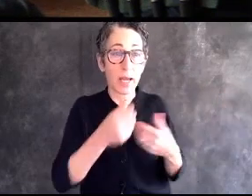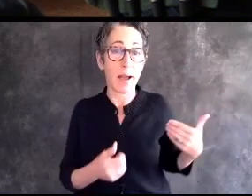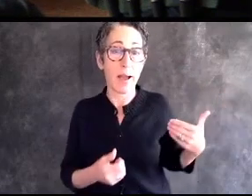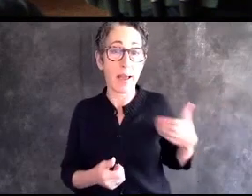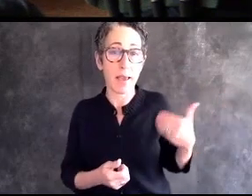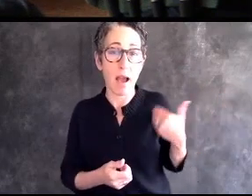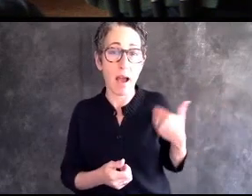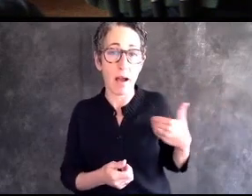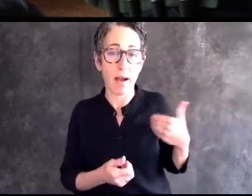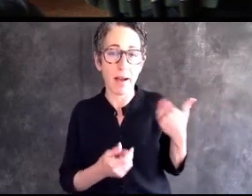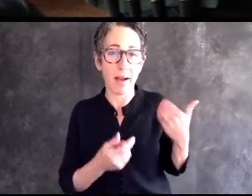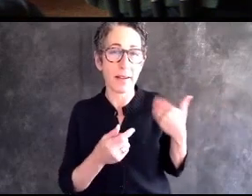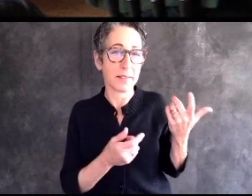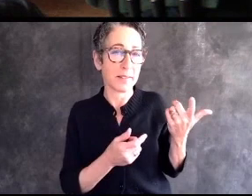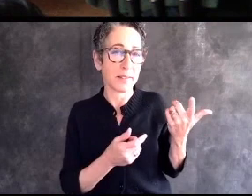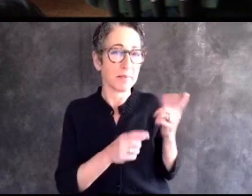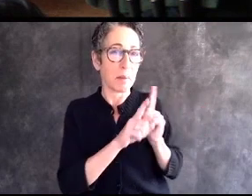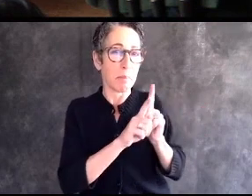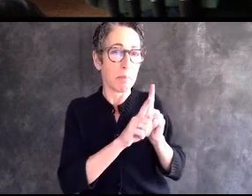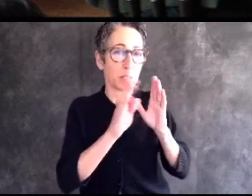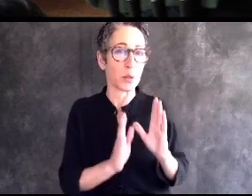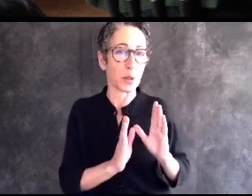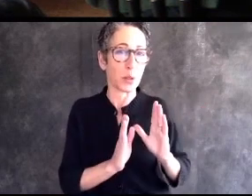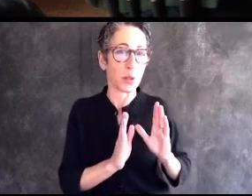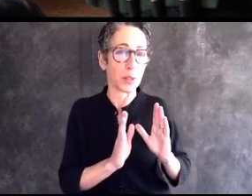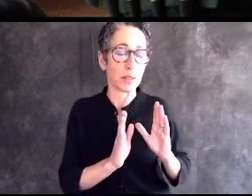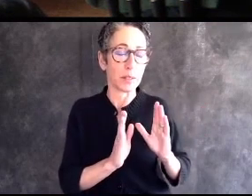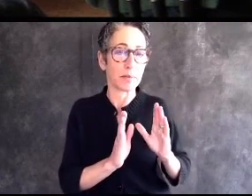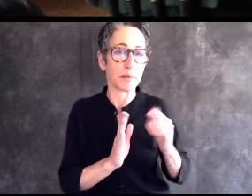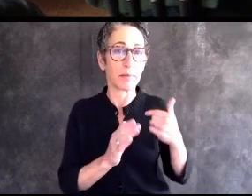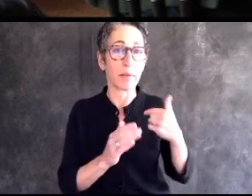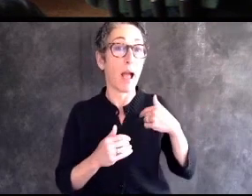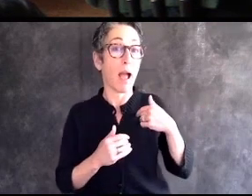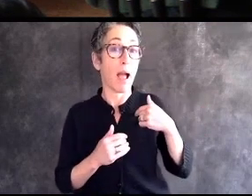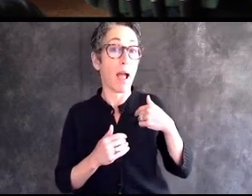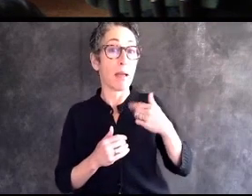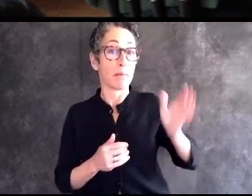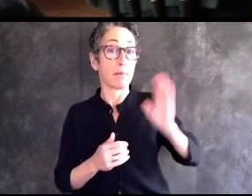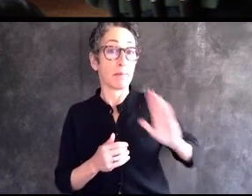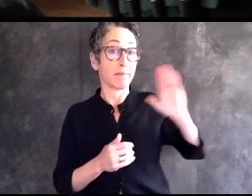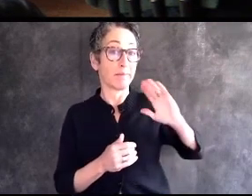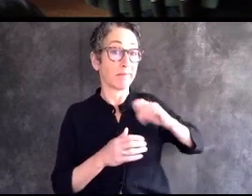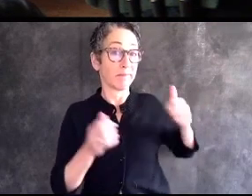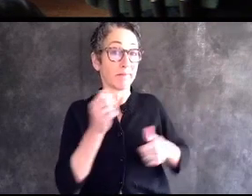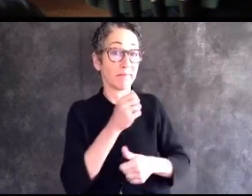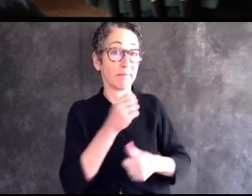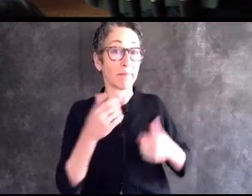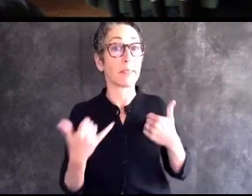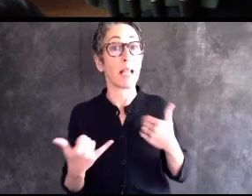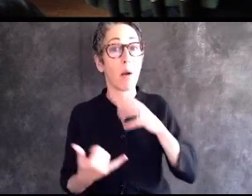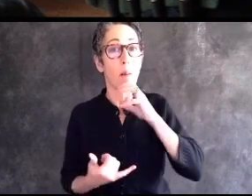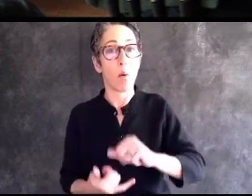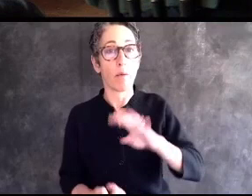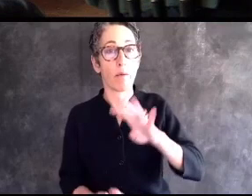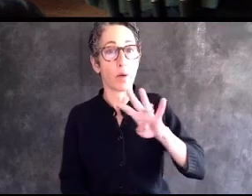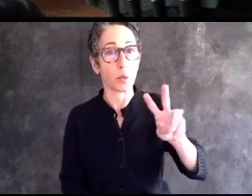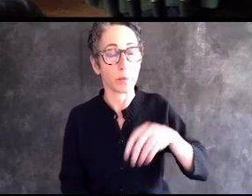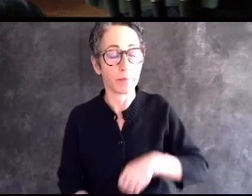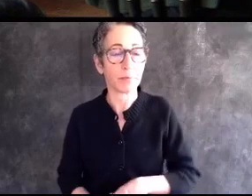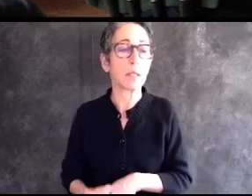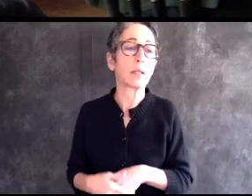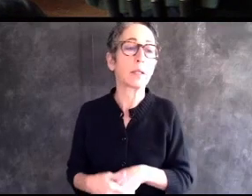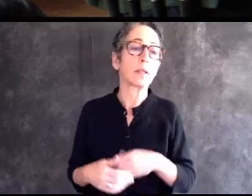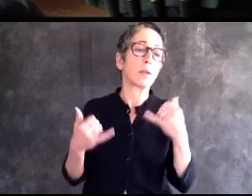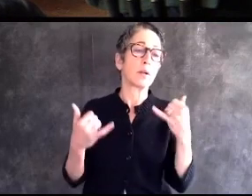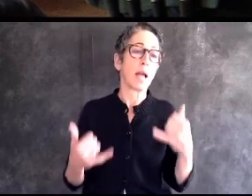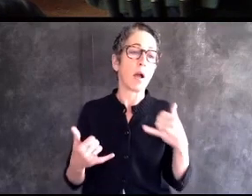43. So I have my own reverse mentors now, who are young advisors that keeps reminding me the trade-offs in my mind